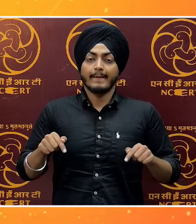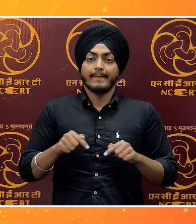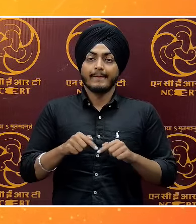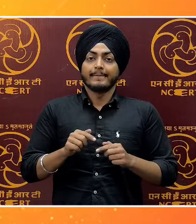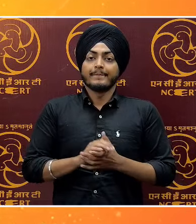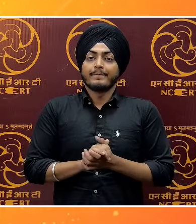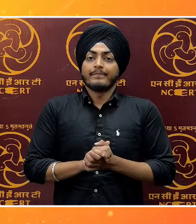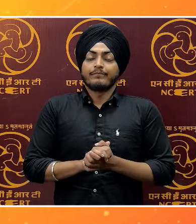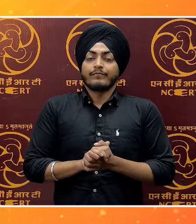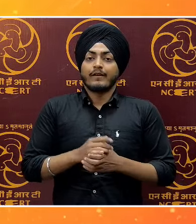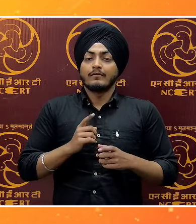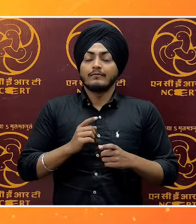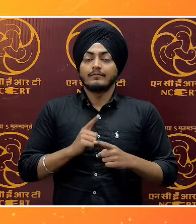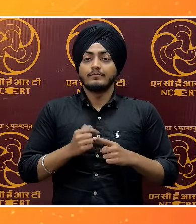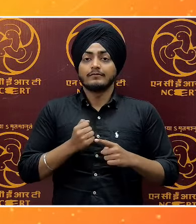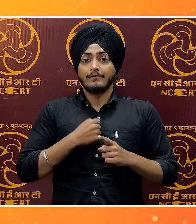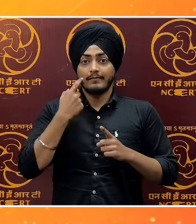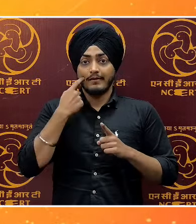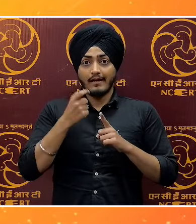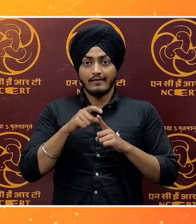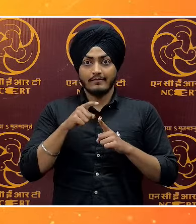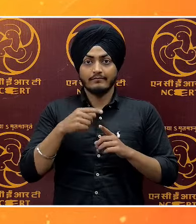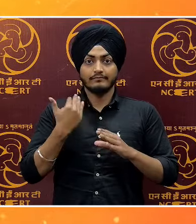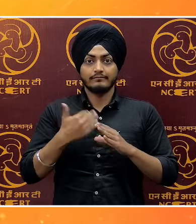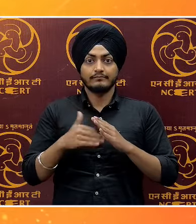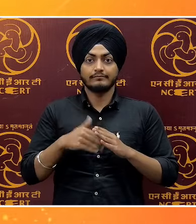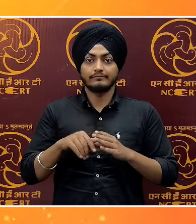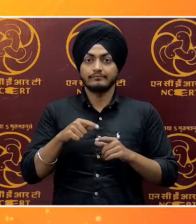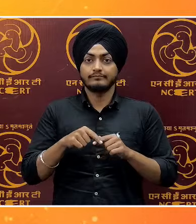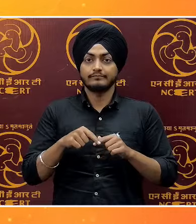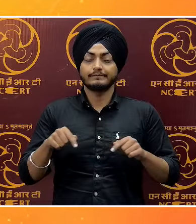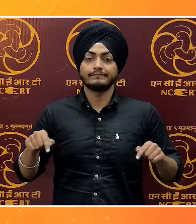8800440559. Our email ID is